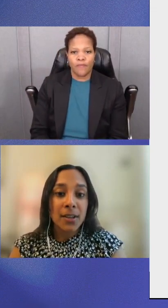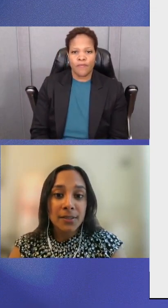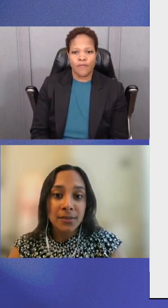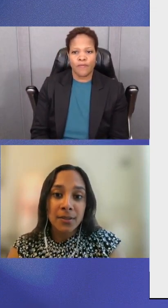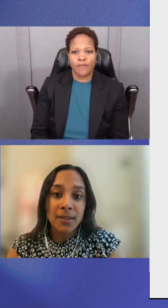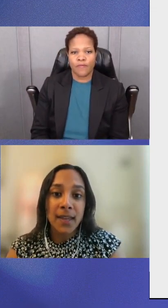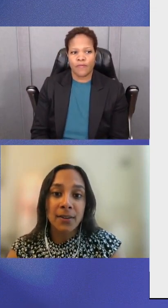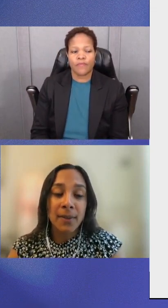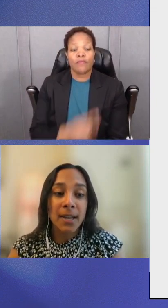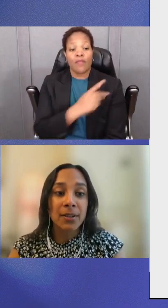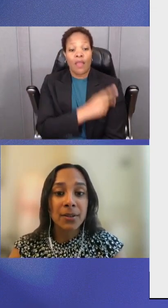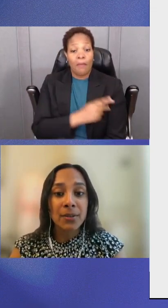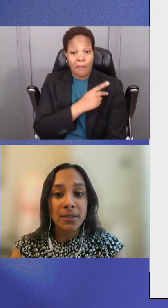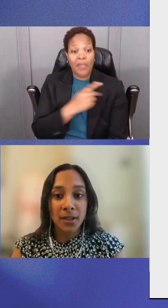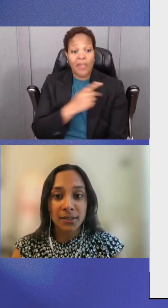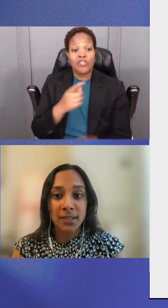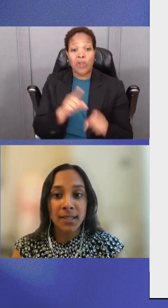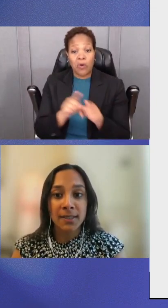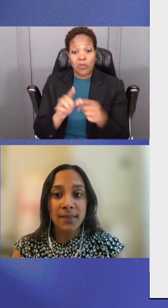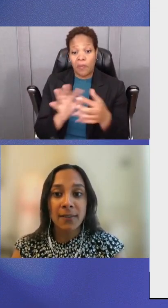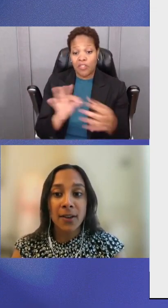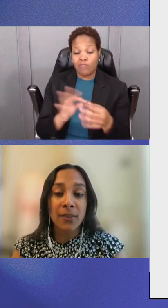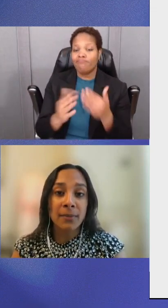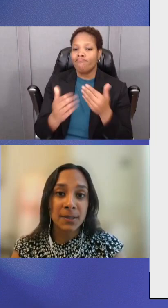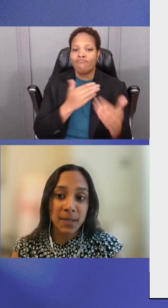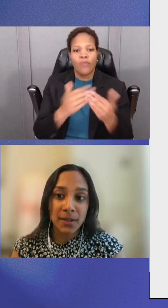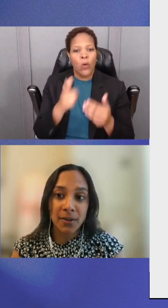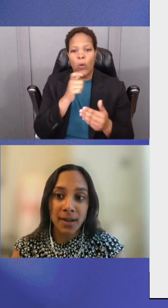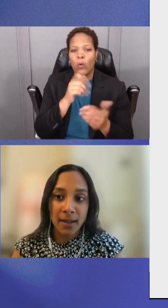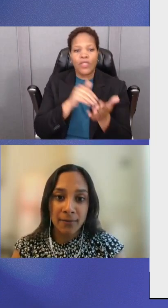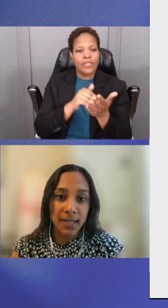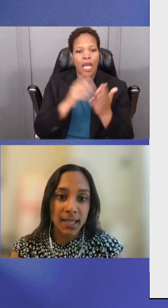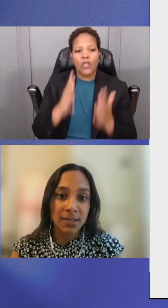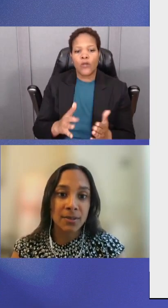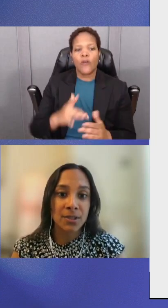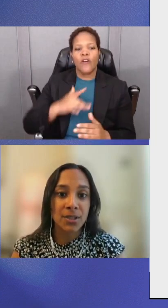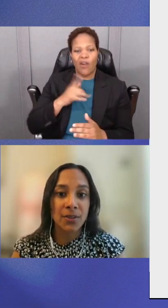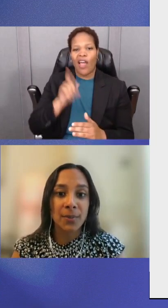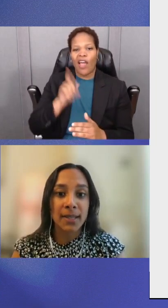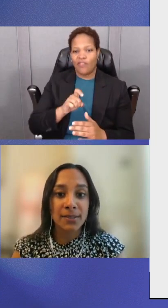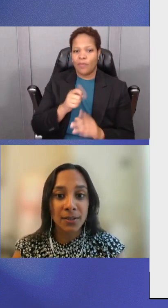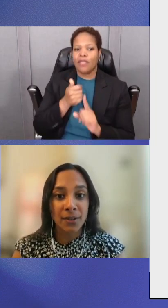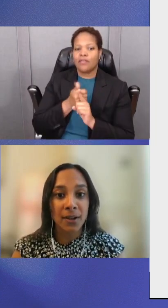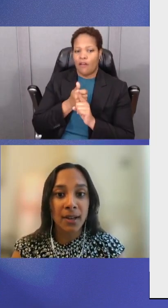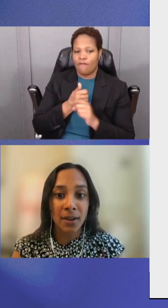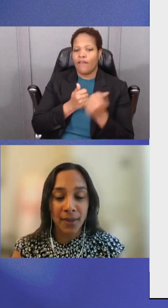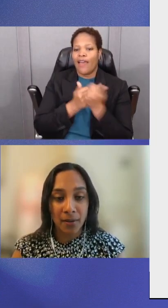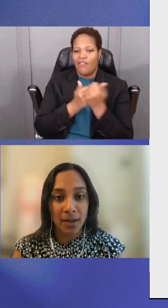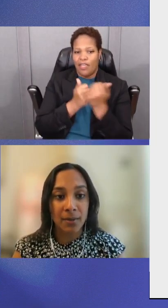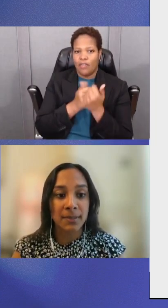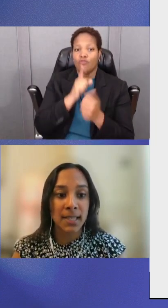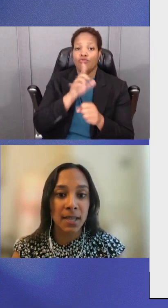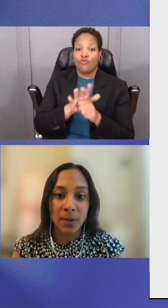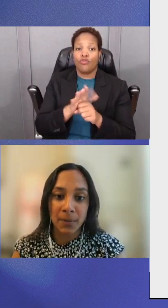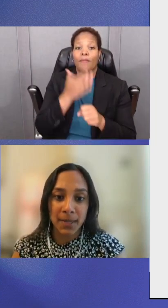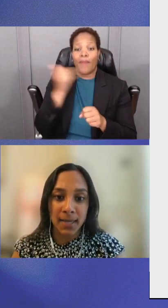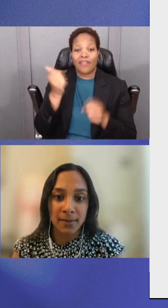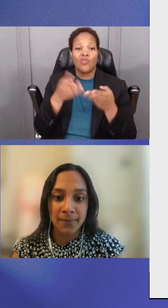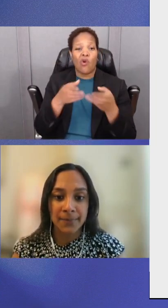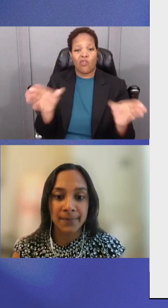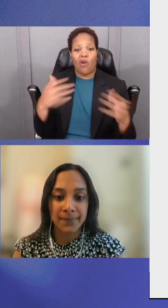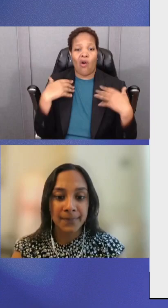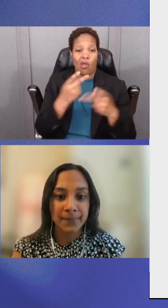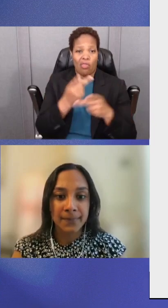Patients also noted that no matter who their doctor is, they felt they must be their own advocate to ensure their best overall health outcomes and